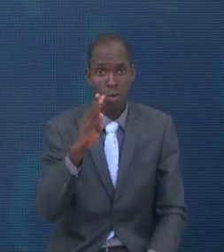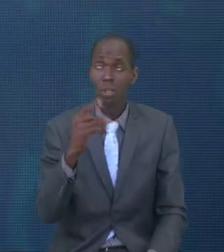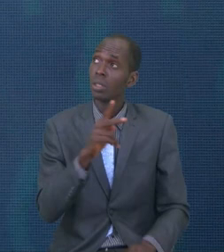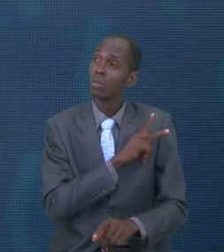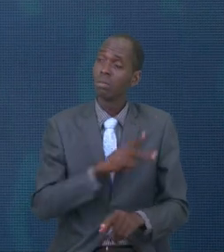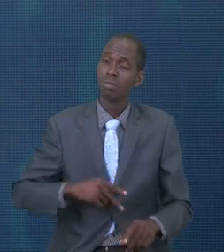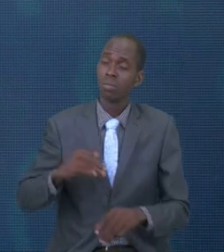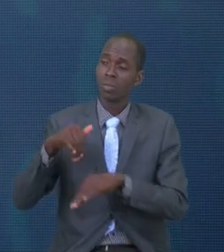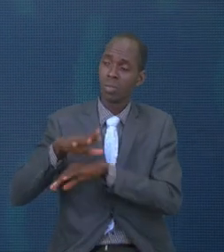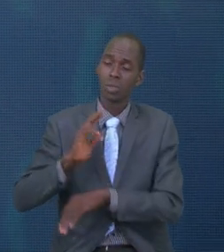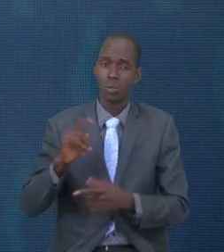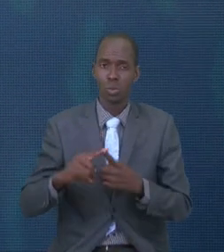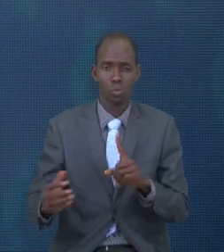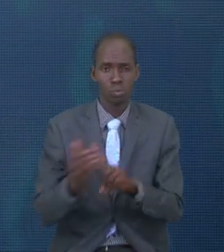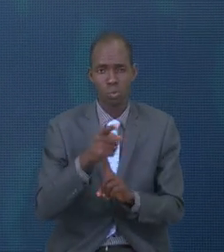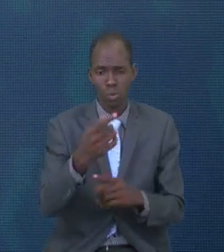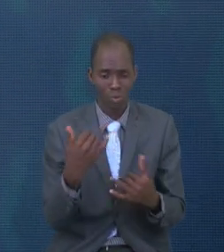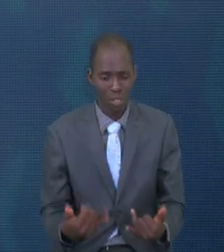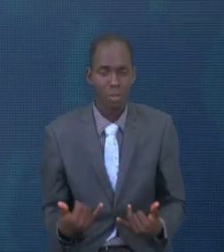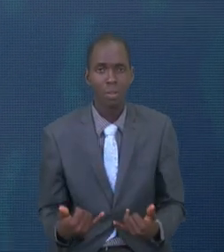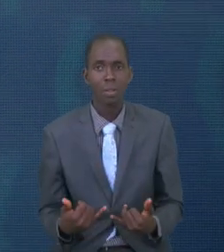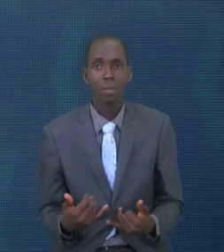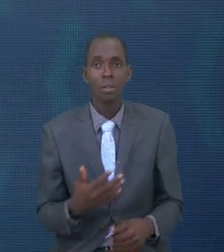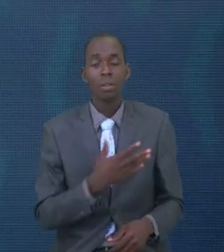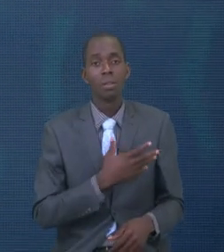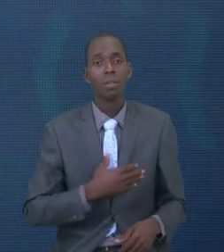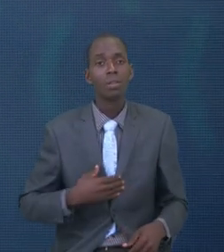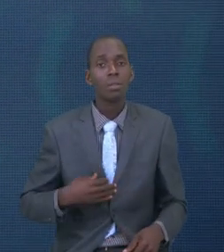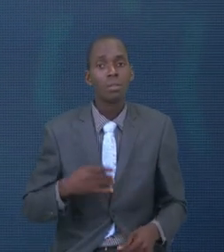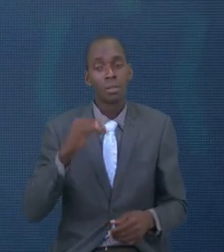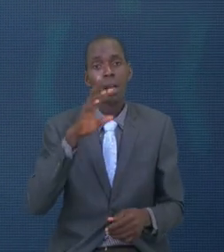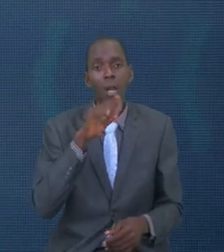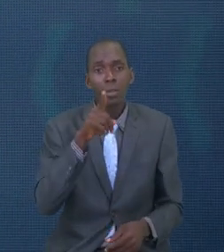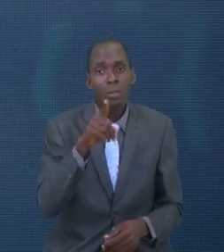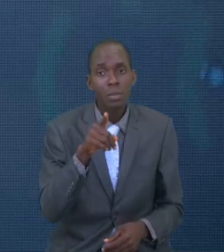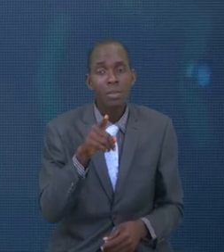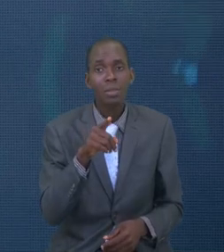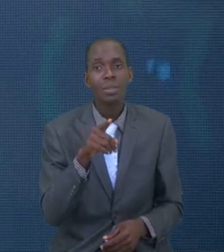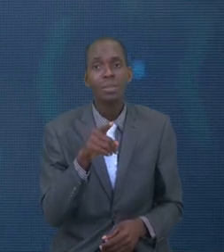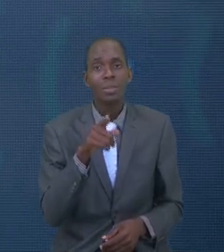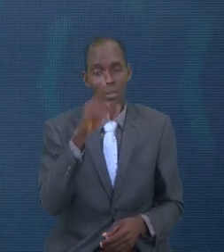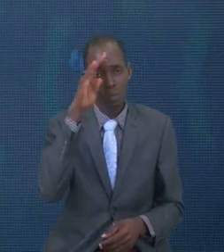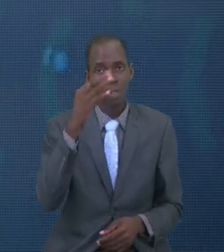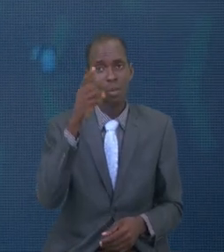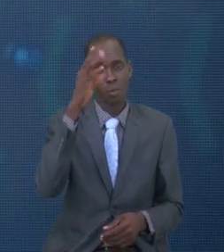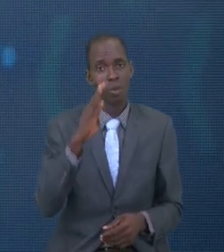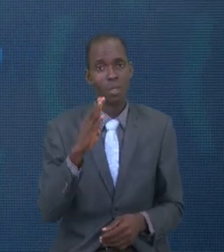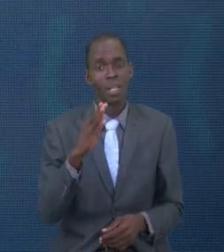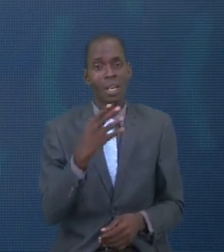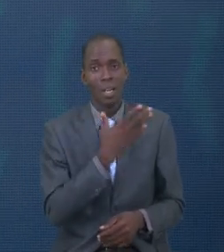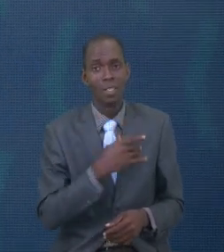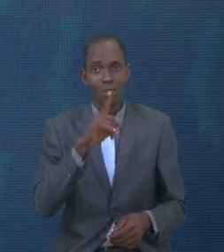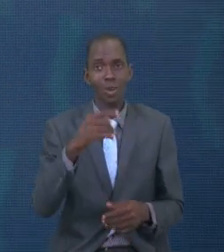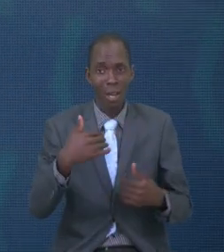has sent for you, and that you shall come. Am I a man of God? And you have the gumption,